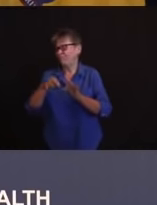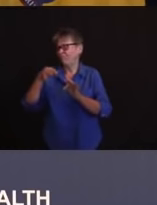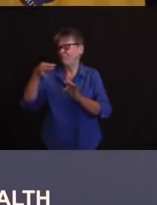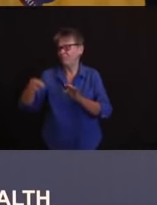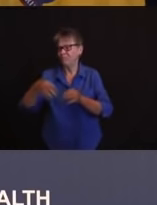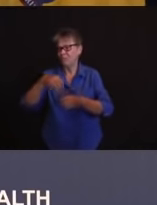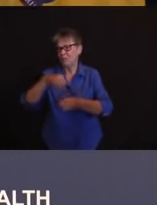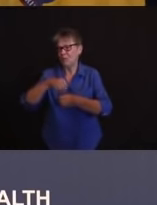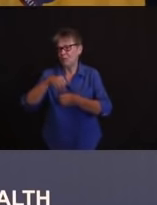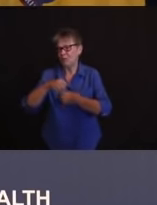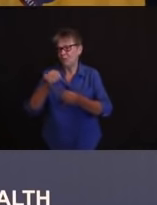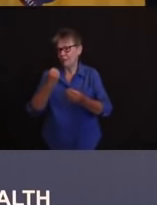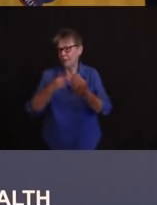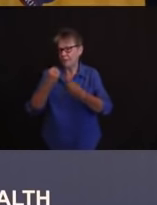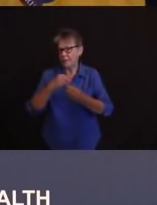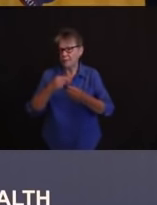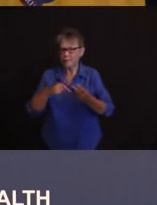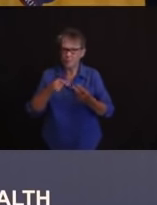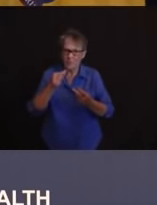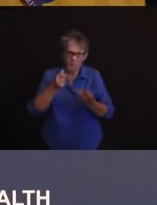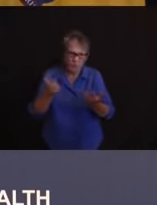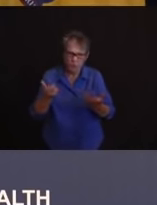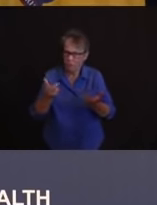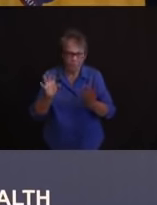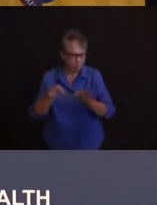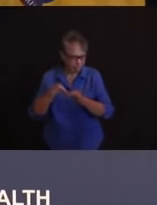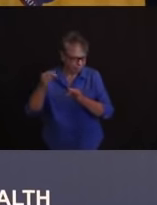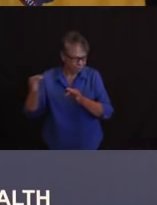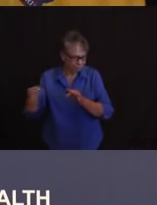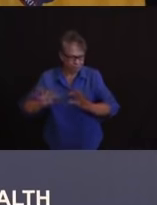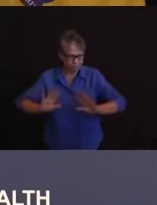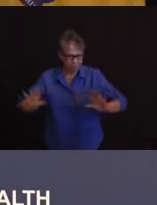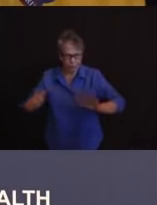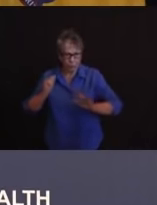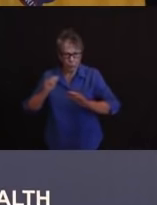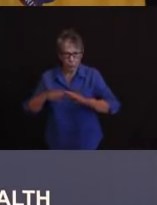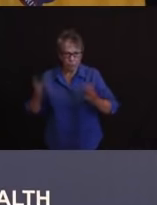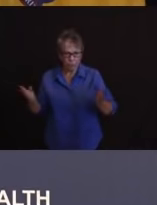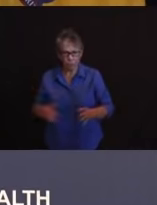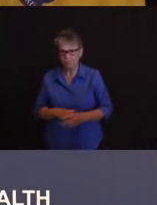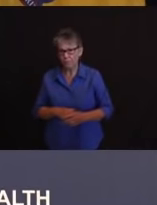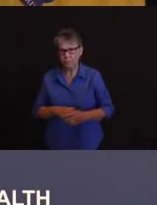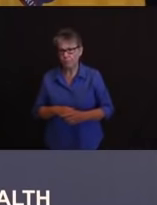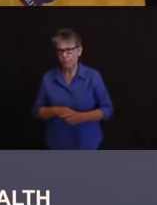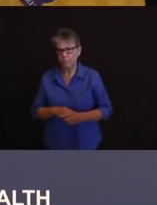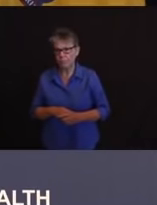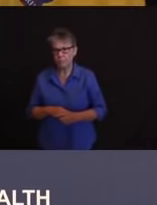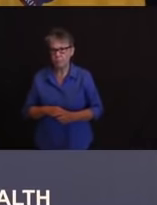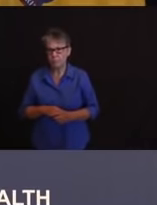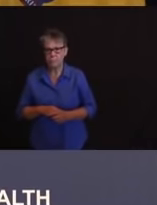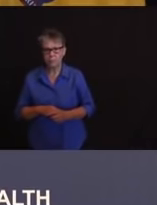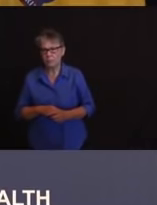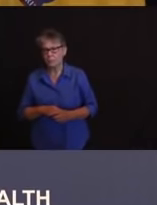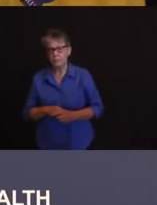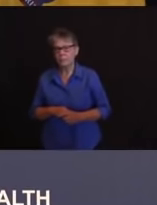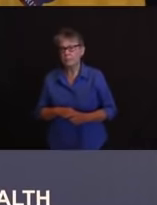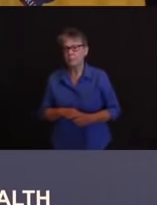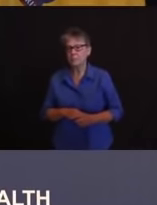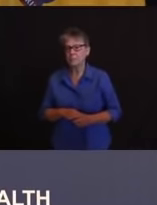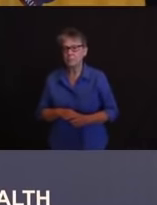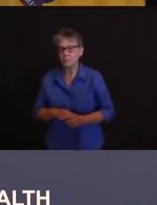evidence, I defer to you all, that either beach or protest activity has led to an